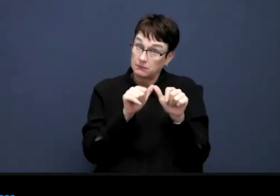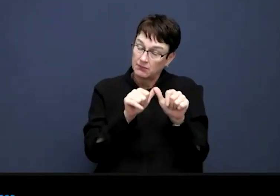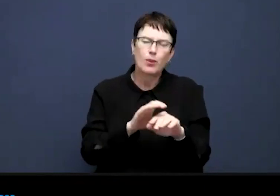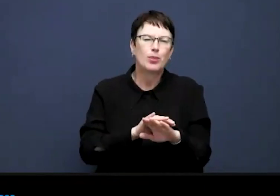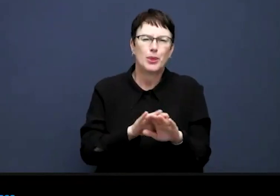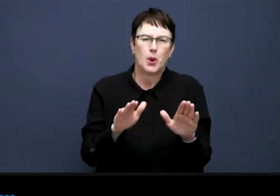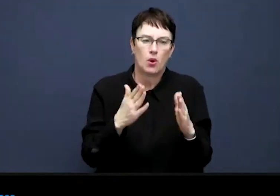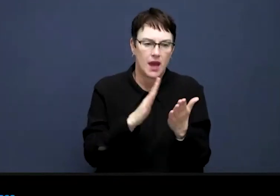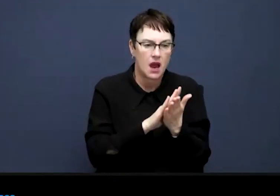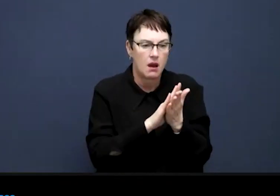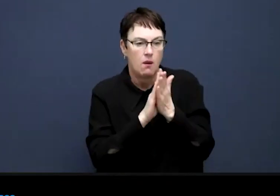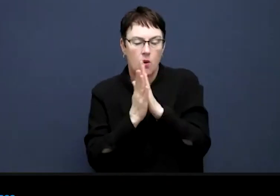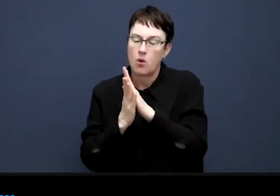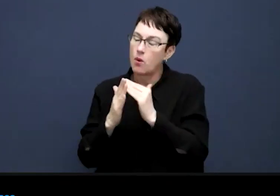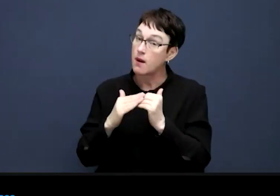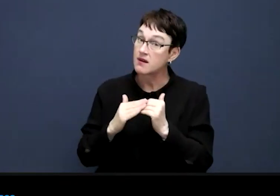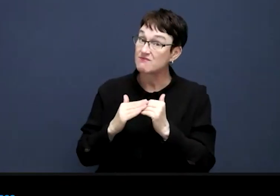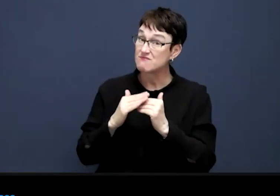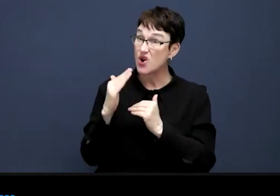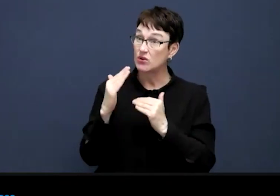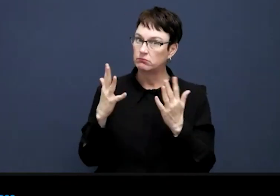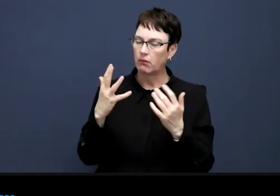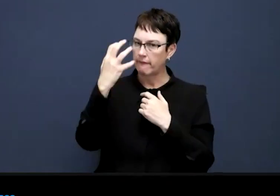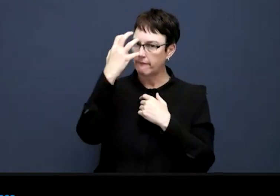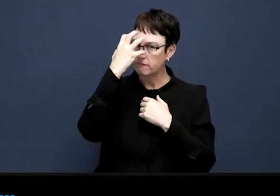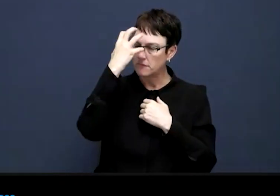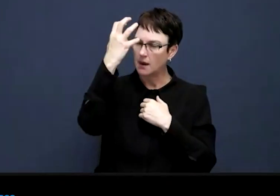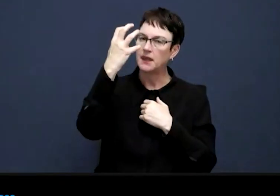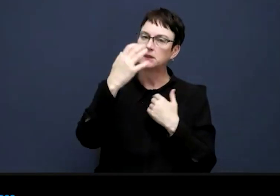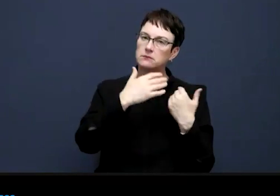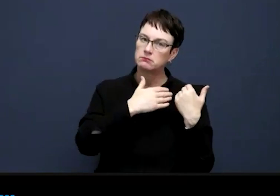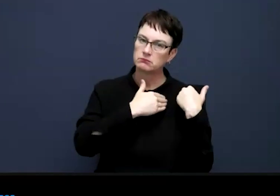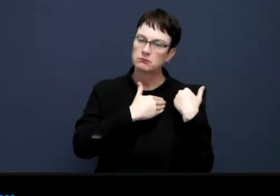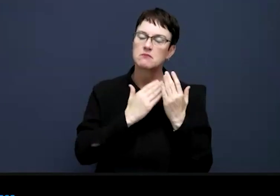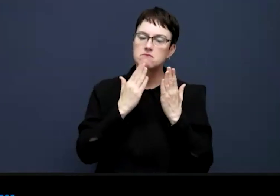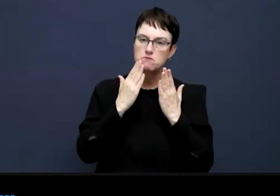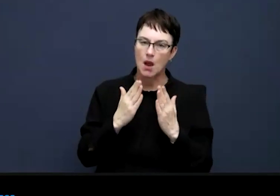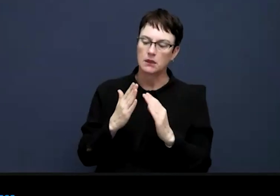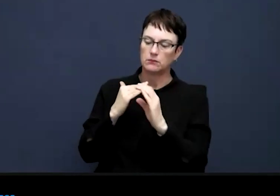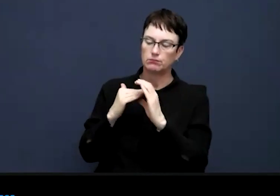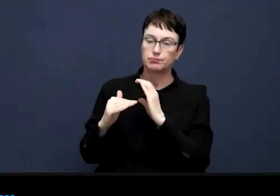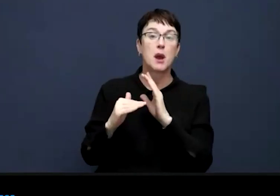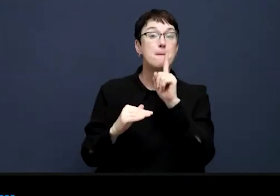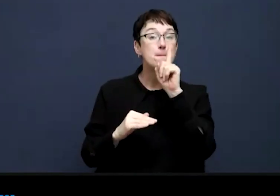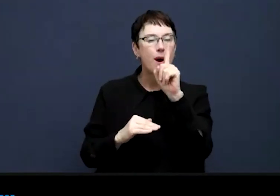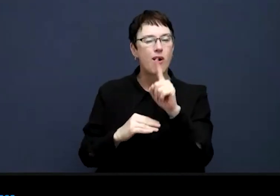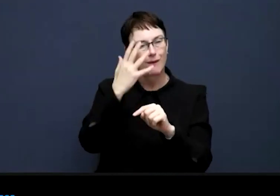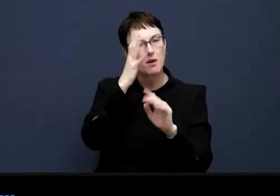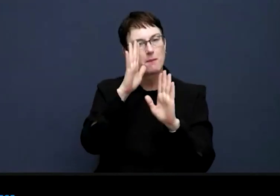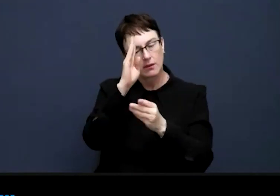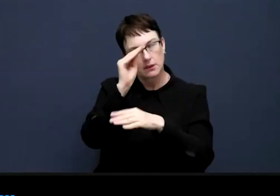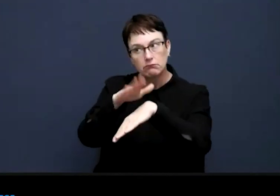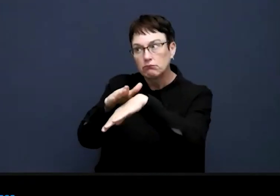advice bureaus, you know, government agencies will need to be informing people that there are still tools available from people, and